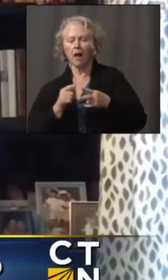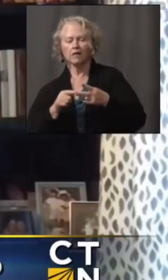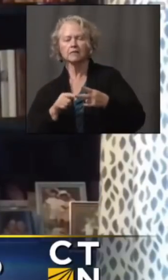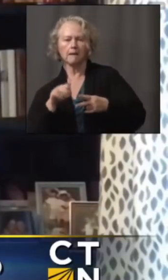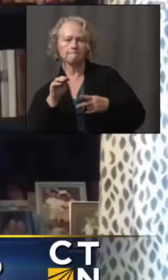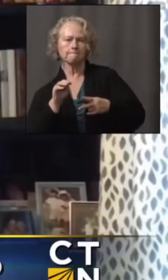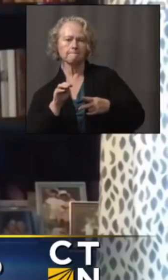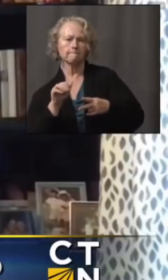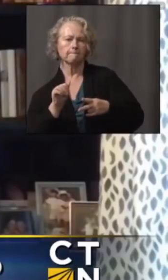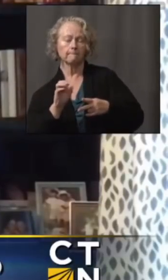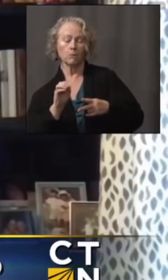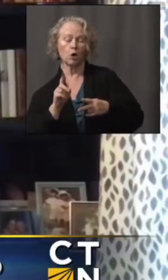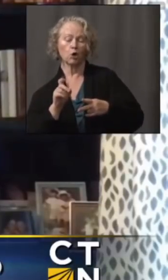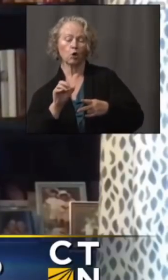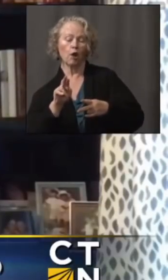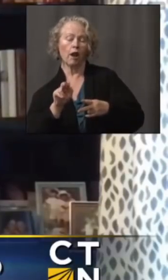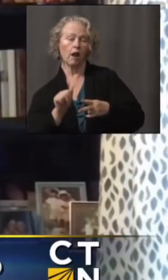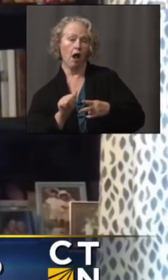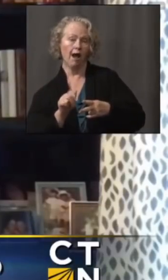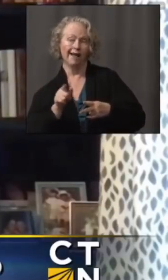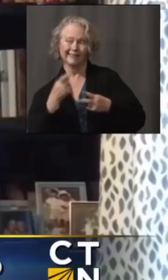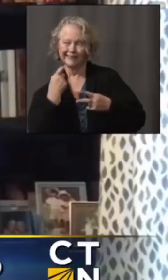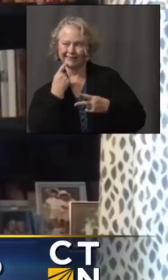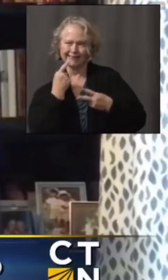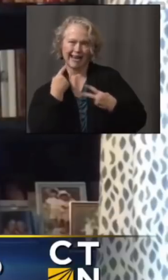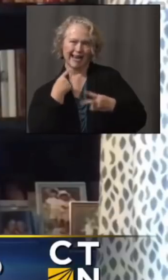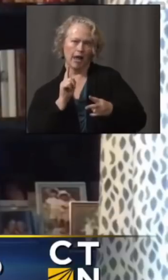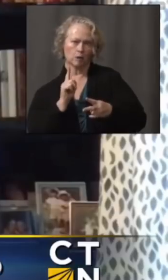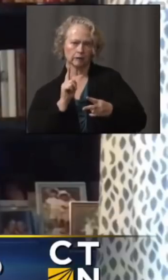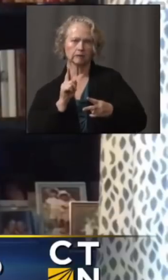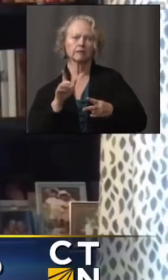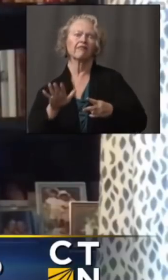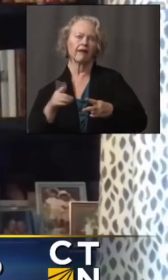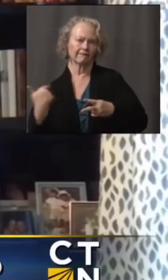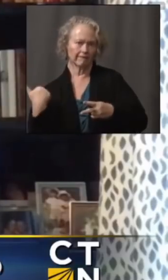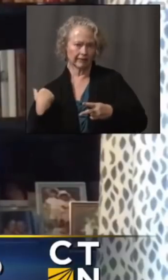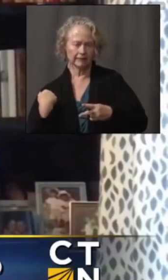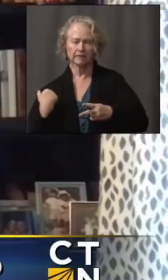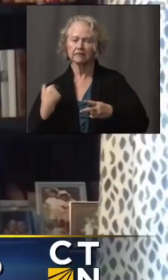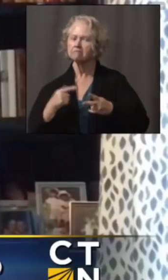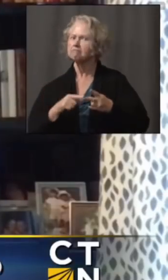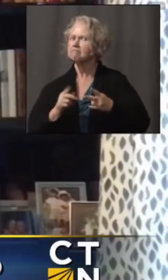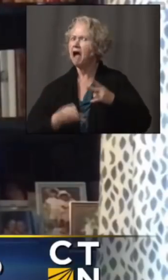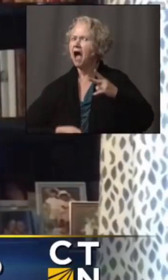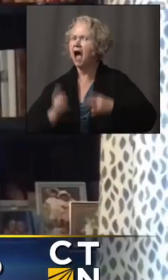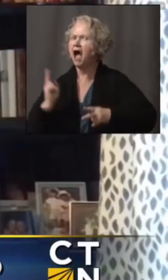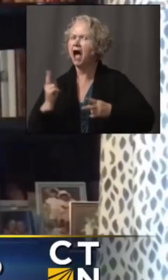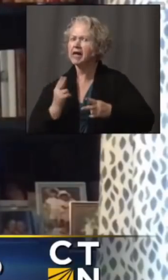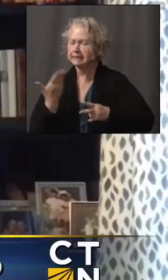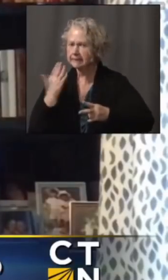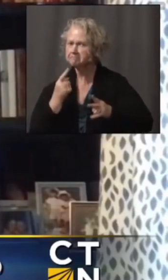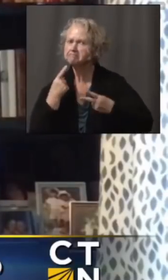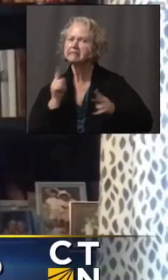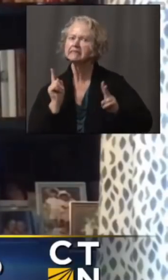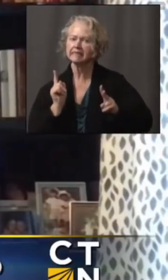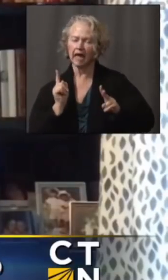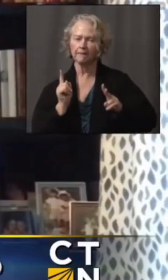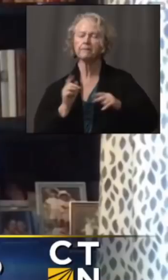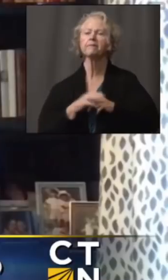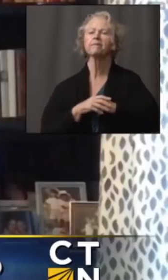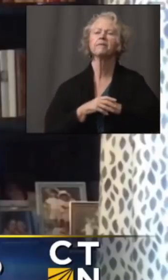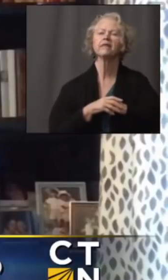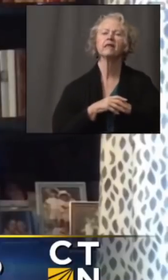their announcement in the last 24 hours. Again, very high effectiveness going forward. Rolling this out